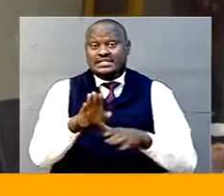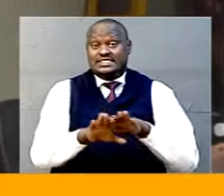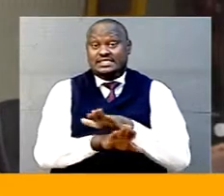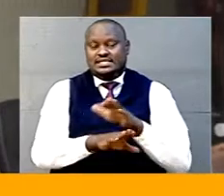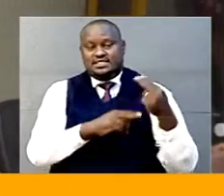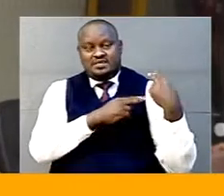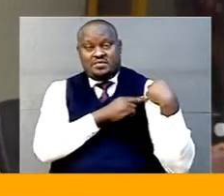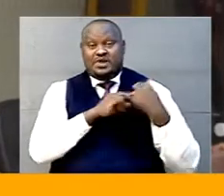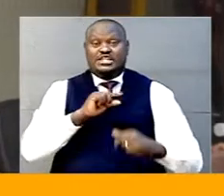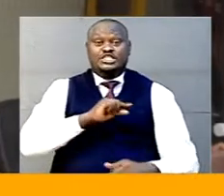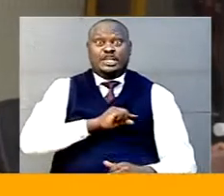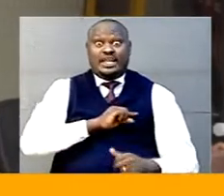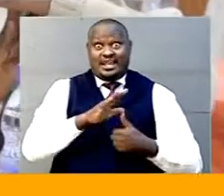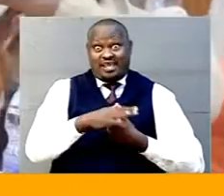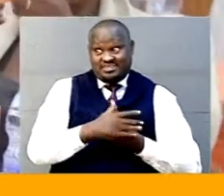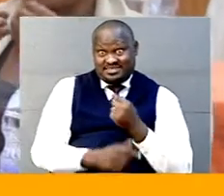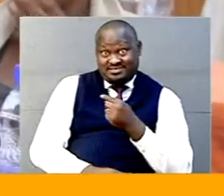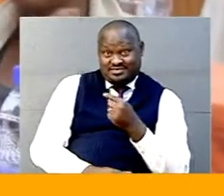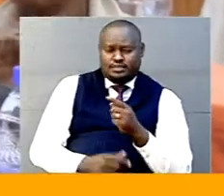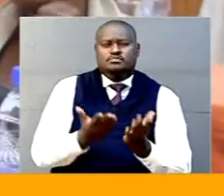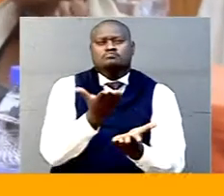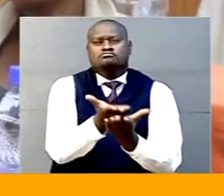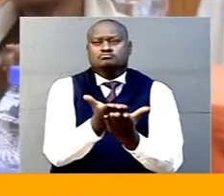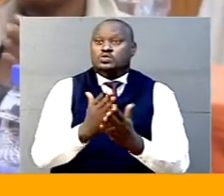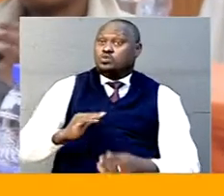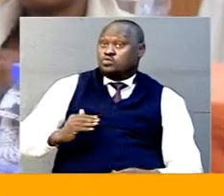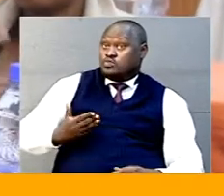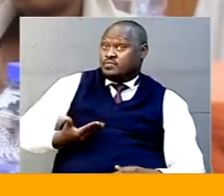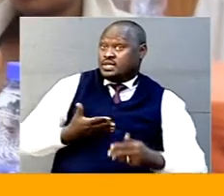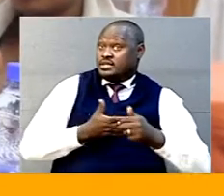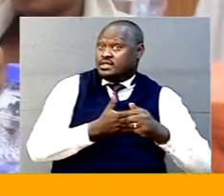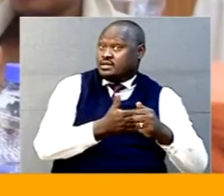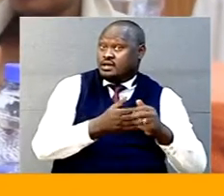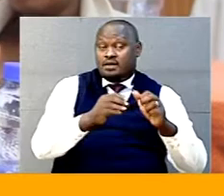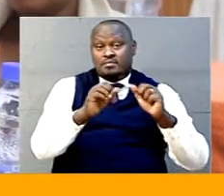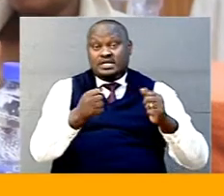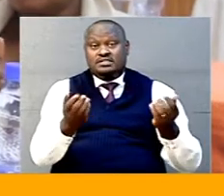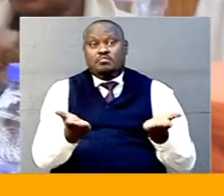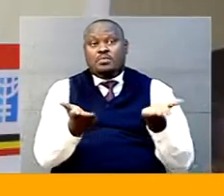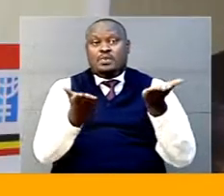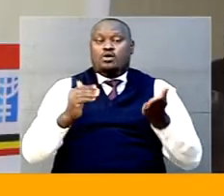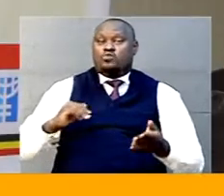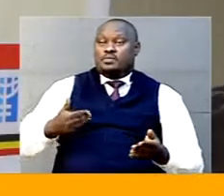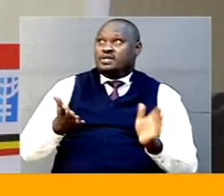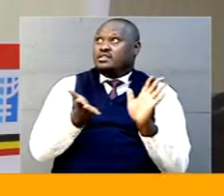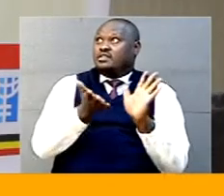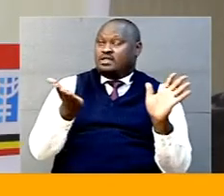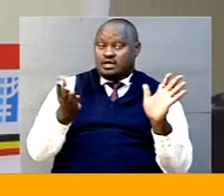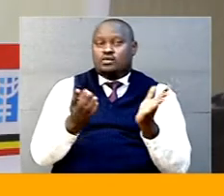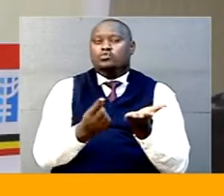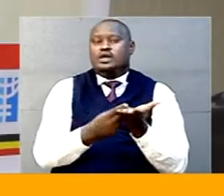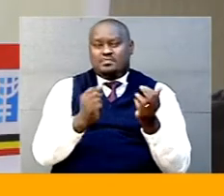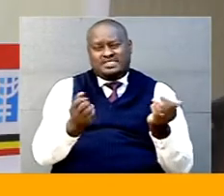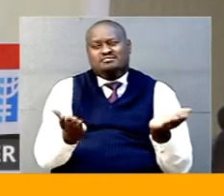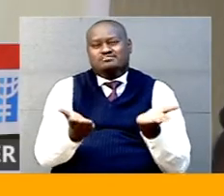Affairs, Peace Butunso, challenged women leaders to be instrumental in uplifting other women at the grassroots. We need